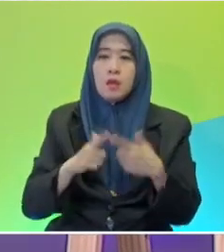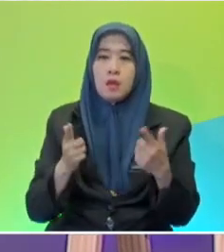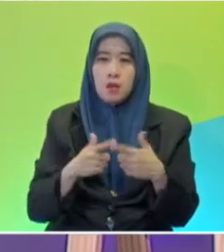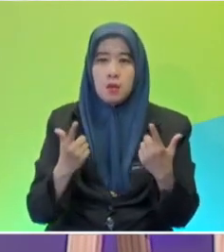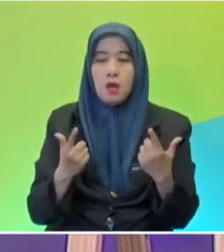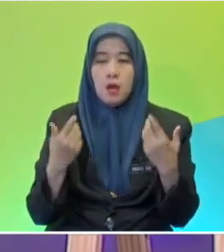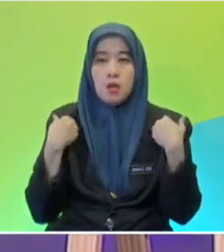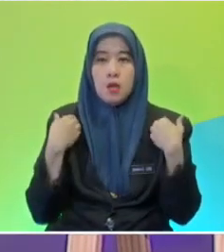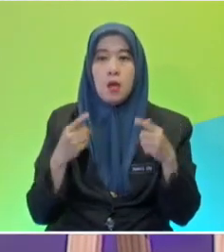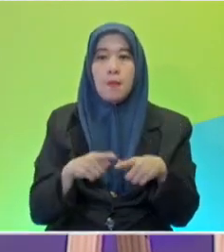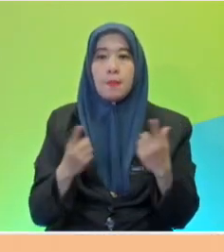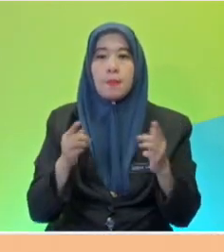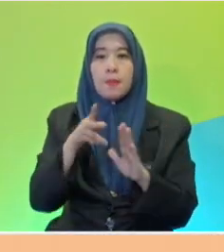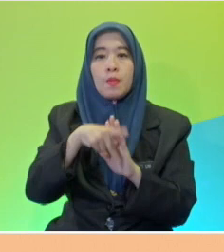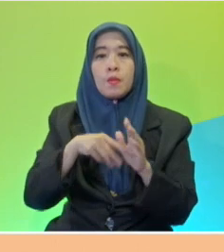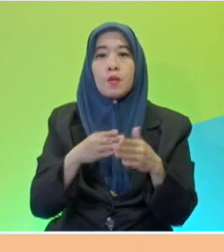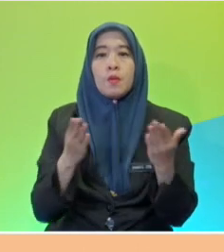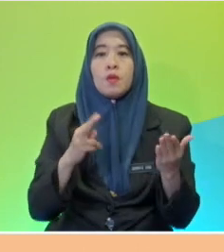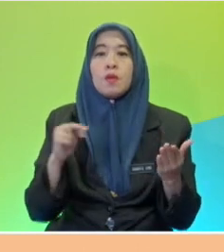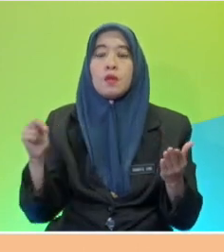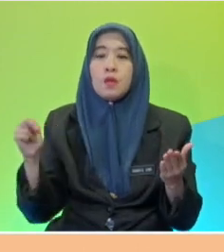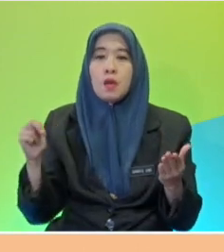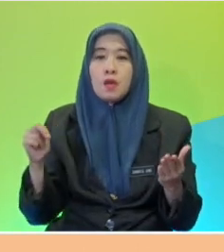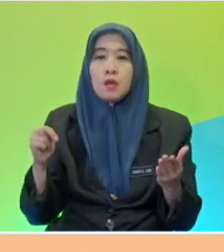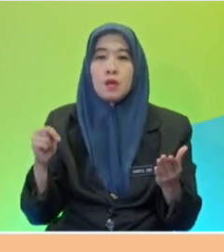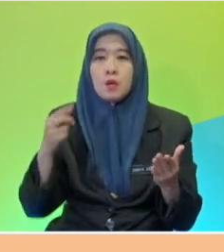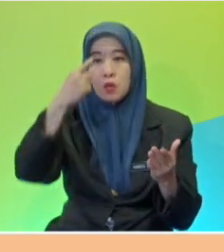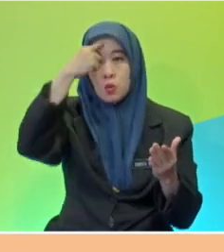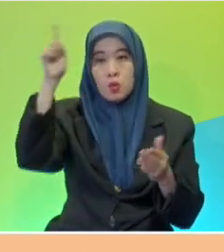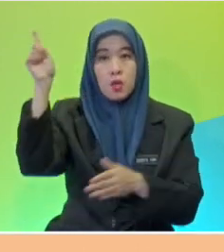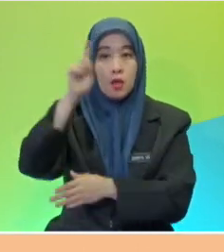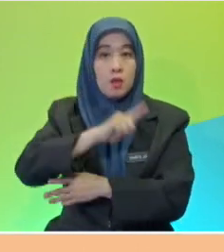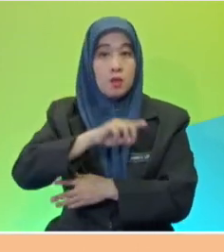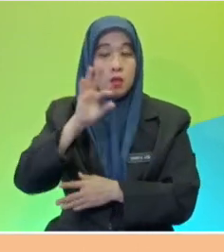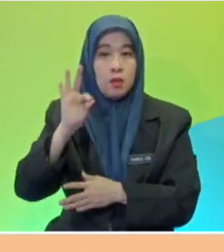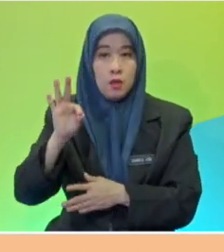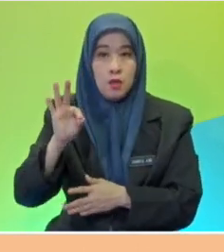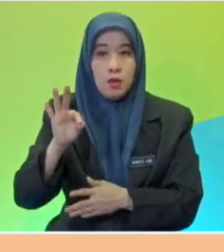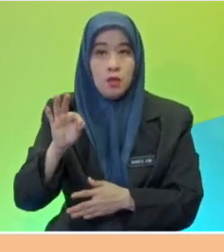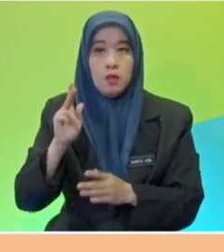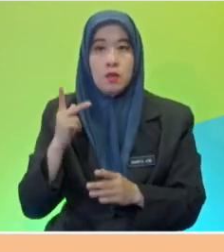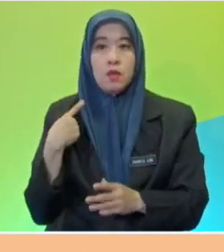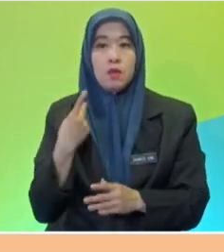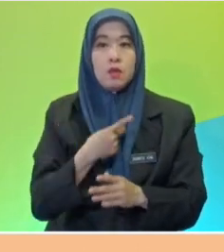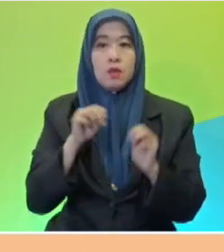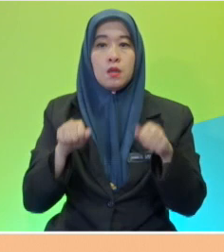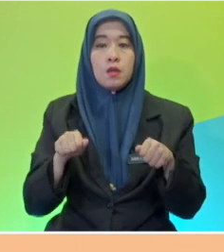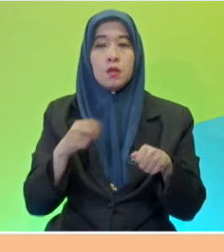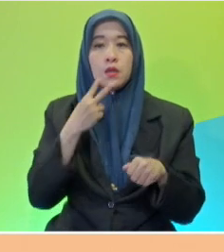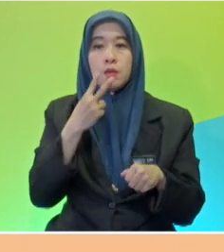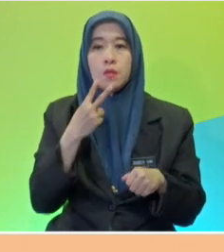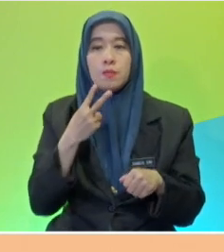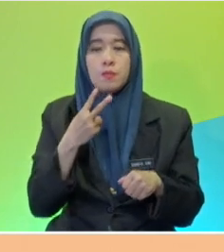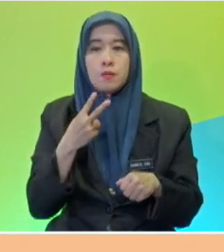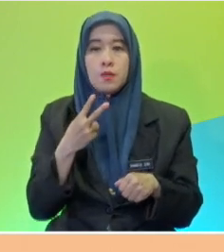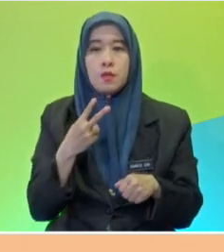we can see the different. But on the 9th day, we can see the seeds. The beans is no more there. Can you see that? Yeah, Notice that? that's right. So this time